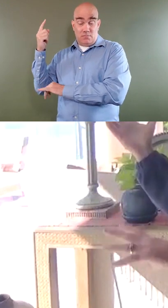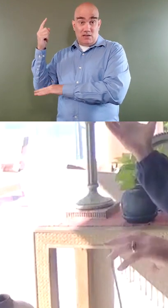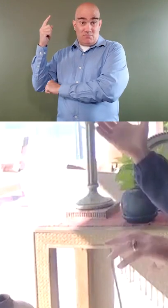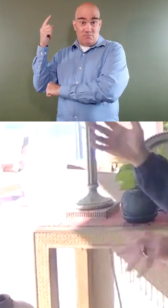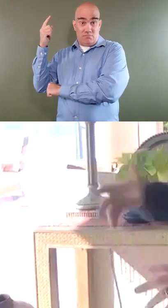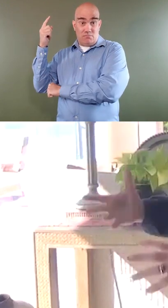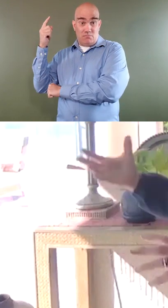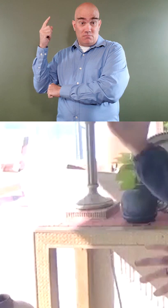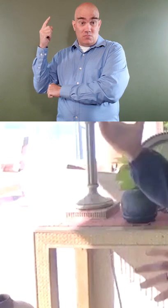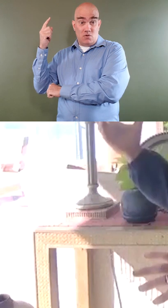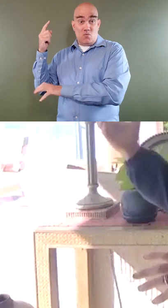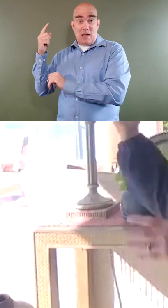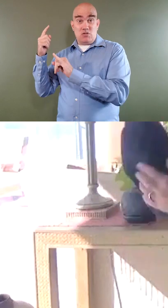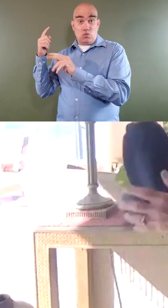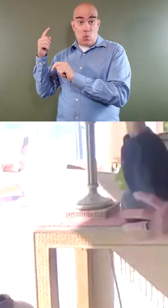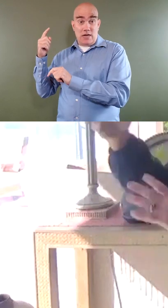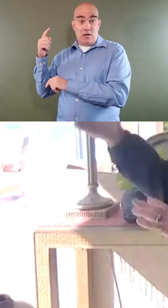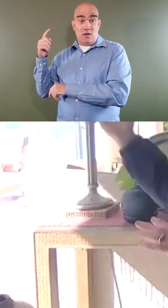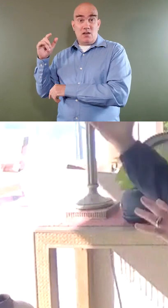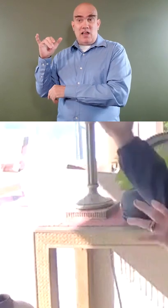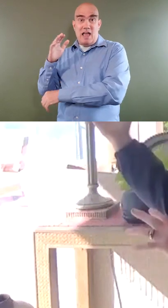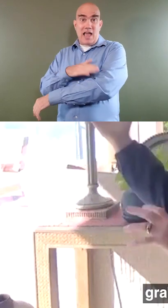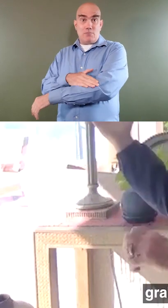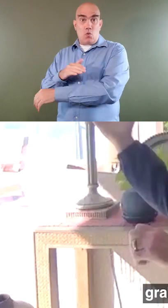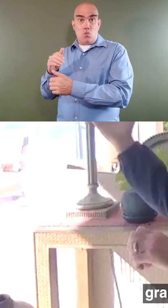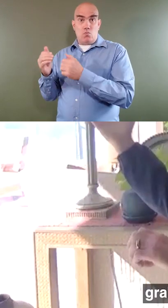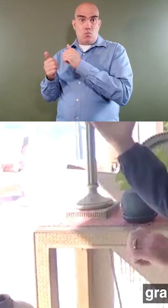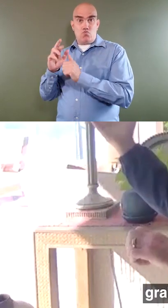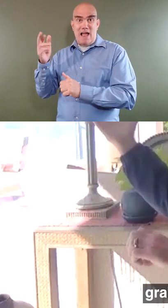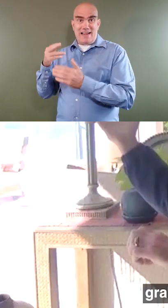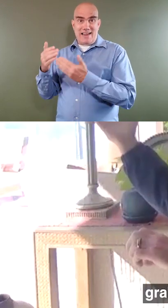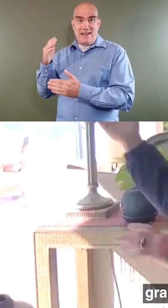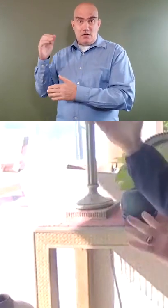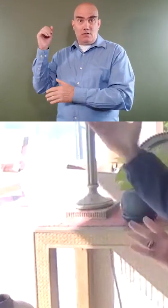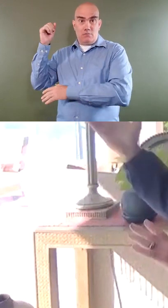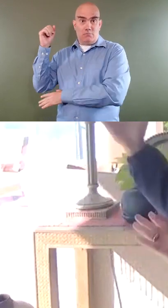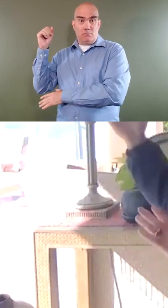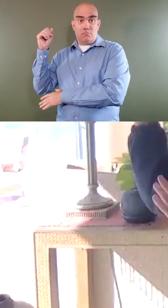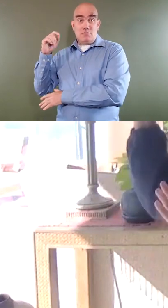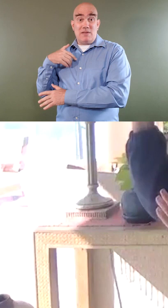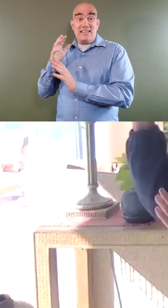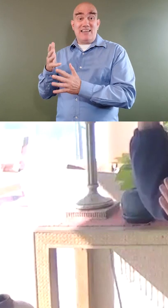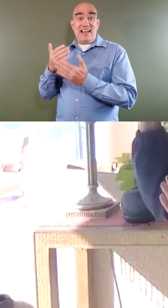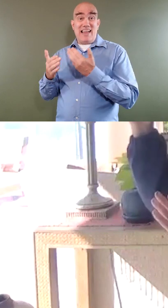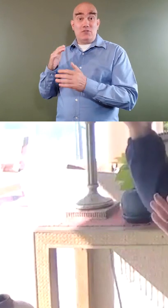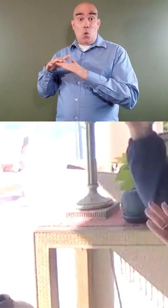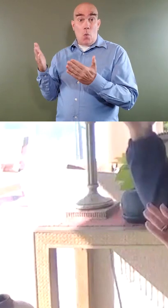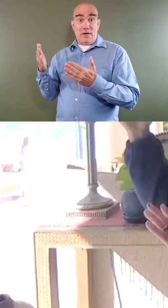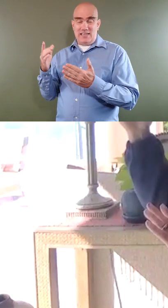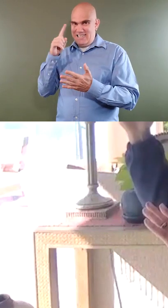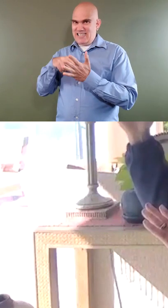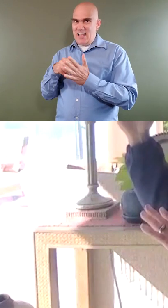wrist with the left, grabbing a joint with an elbow with the right hand, grabbing a wrist with the forehand. But we leave the hands open. The intent